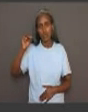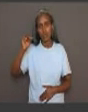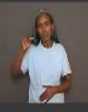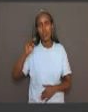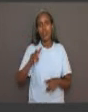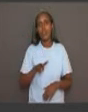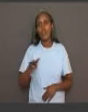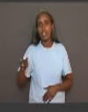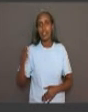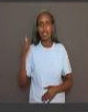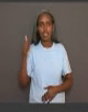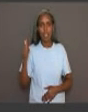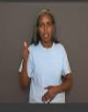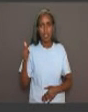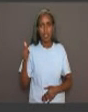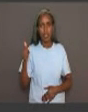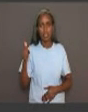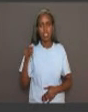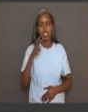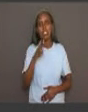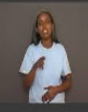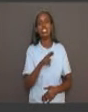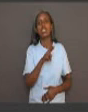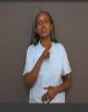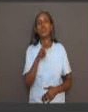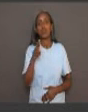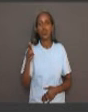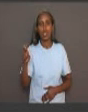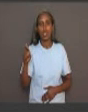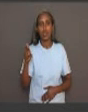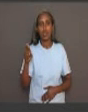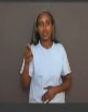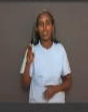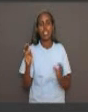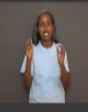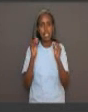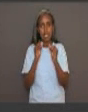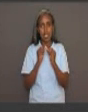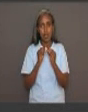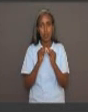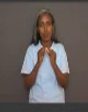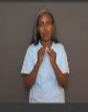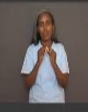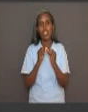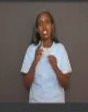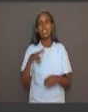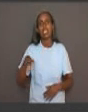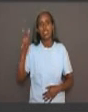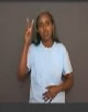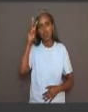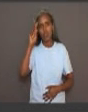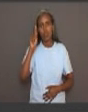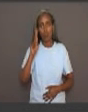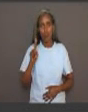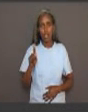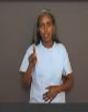The magnitude of vector A is the square root of the sum